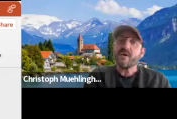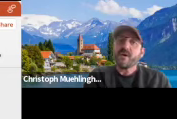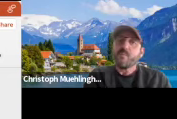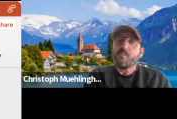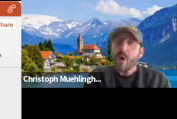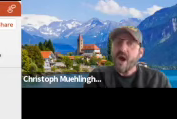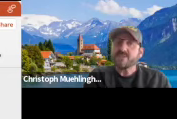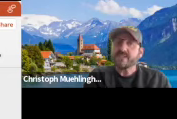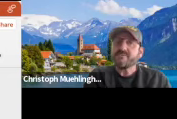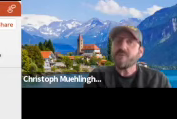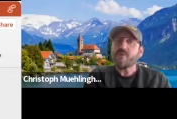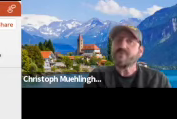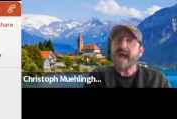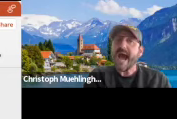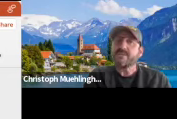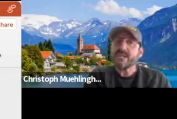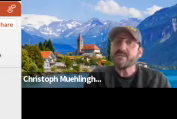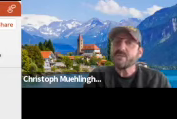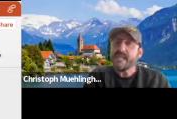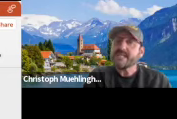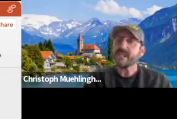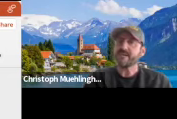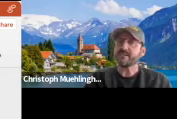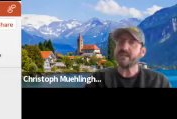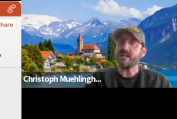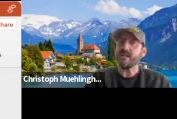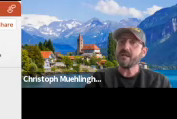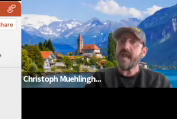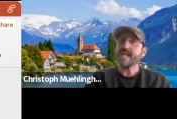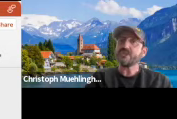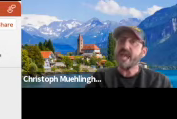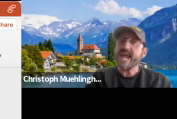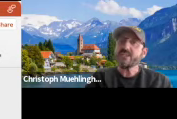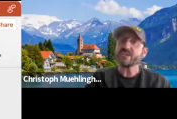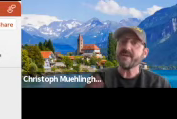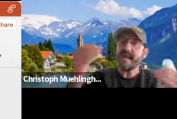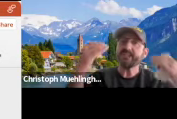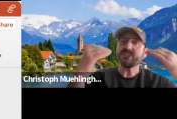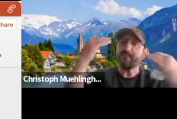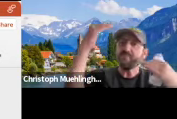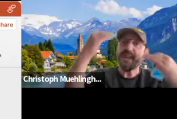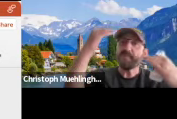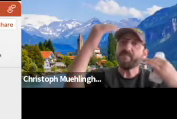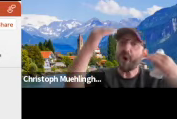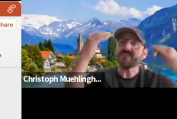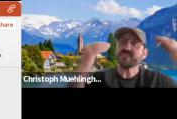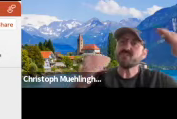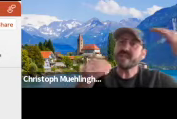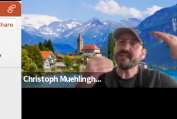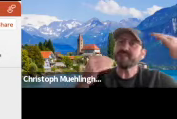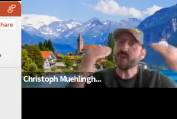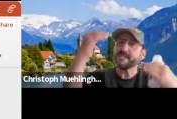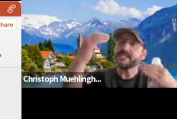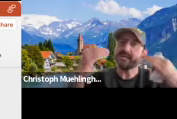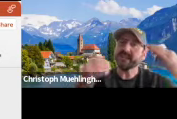lot of positives from the outside to the inside of the cell and change the relationship between how many positives